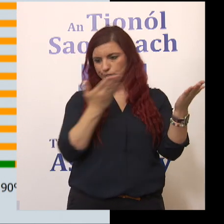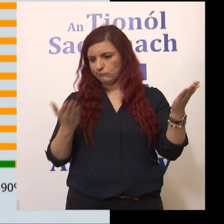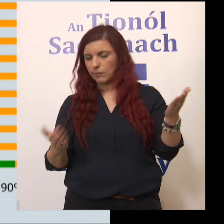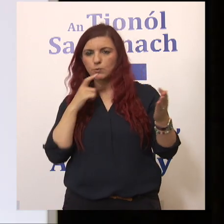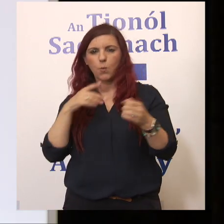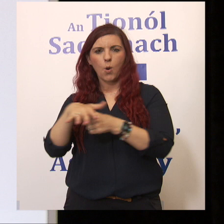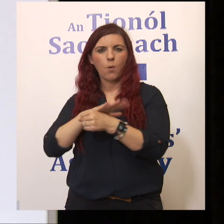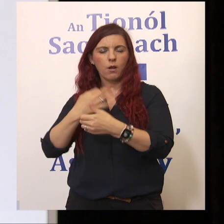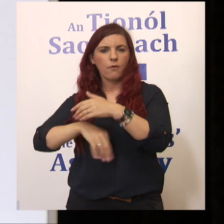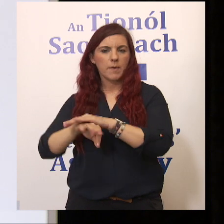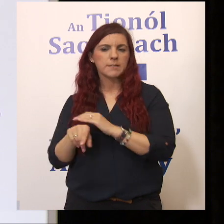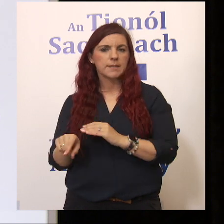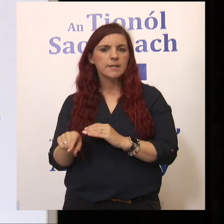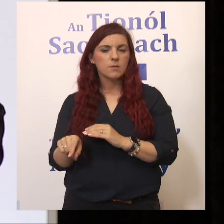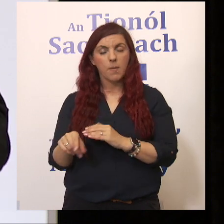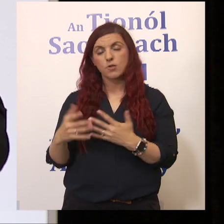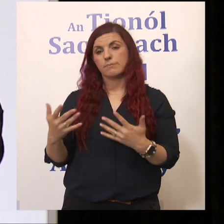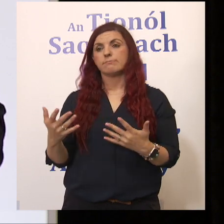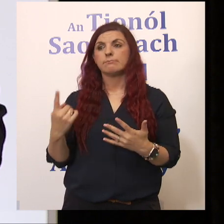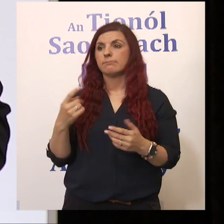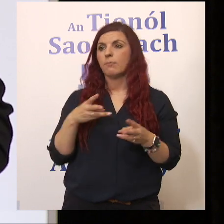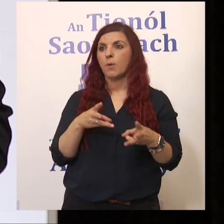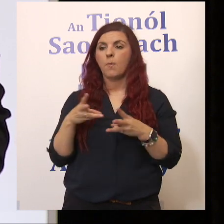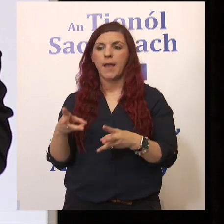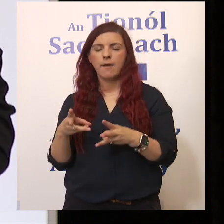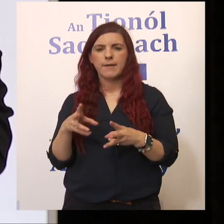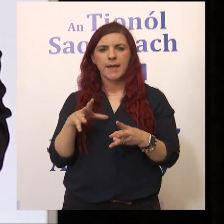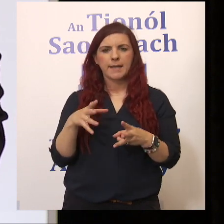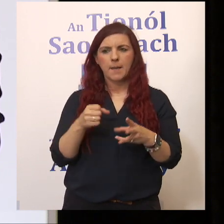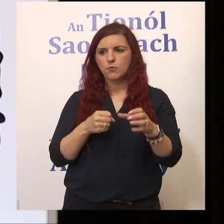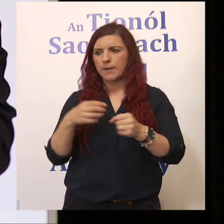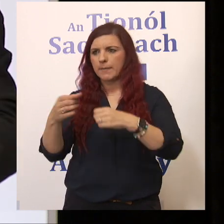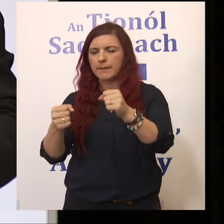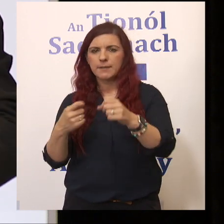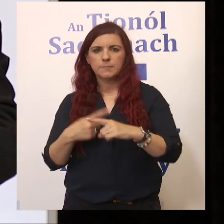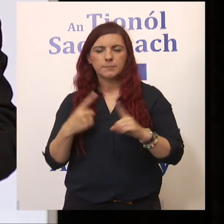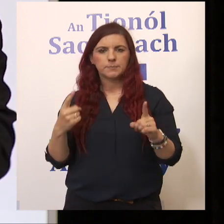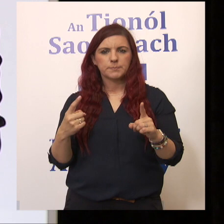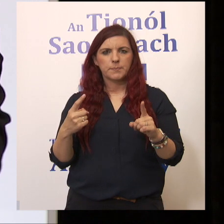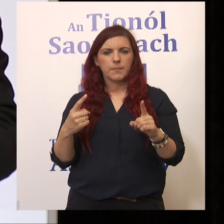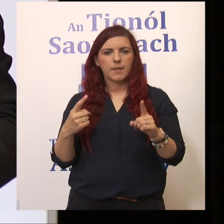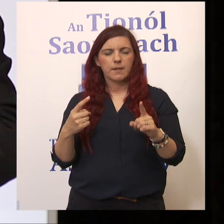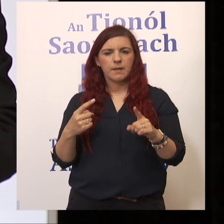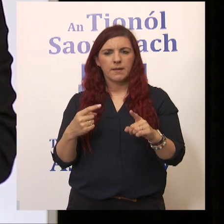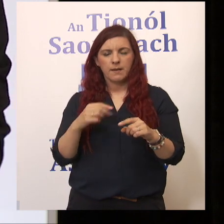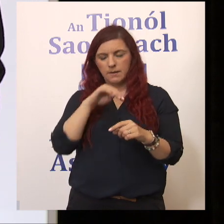level. So I suppose that's just a way of sort of capturing that difference that exists